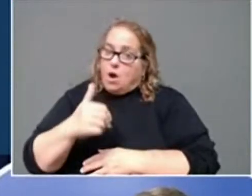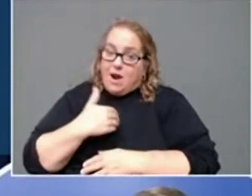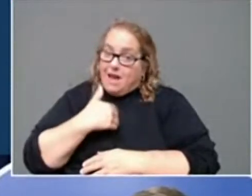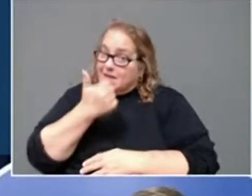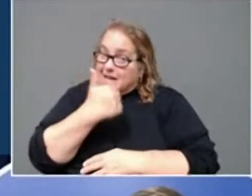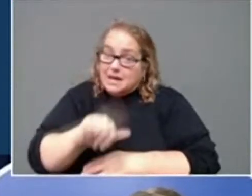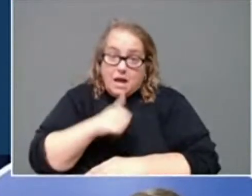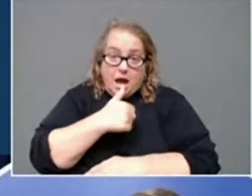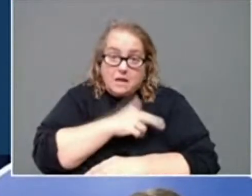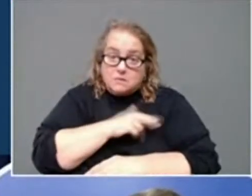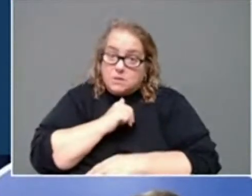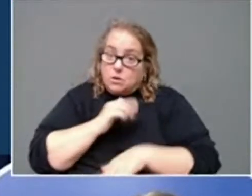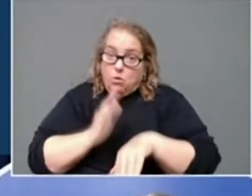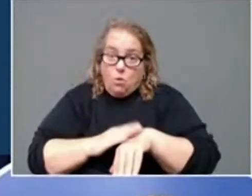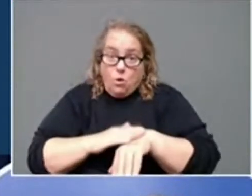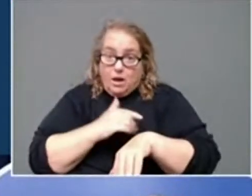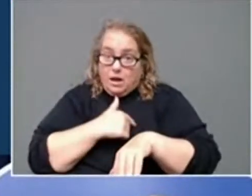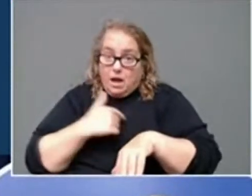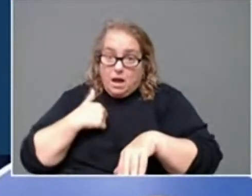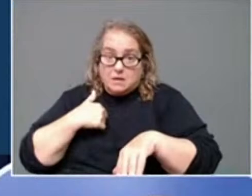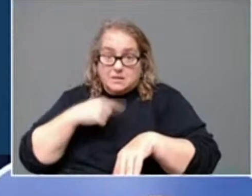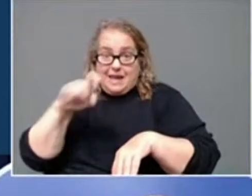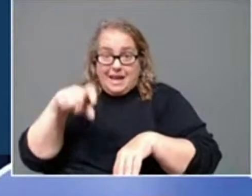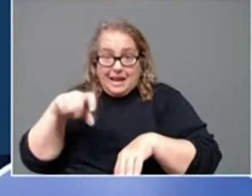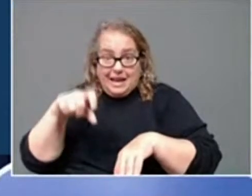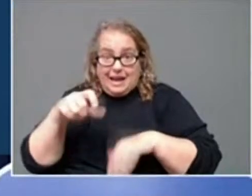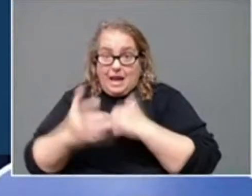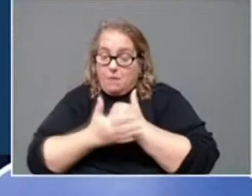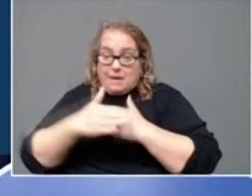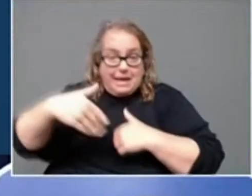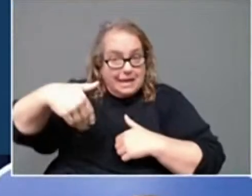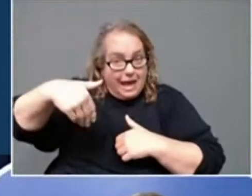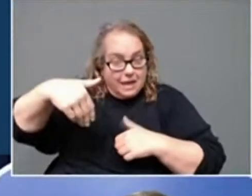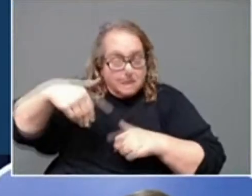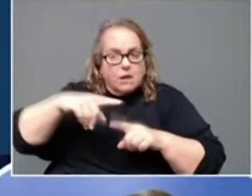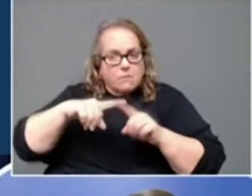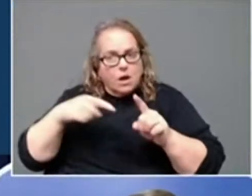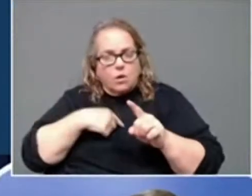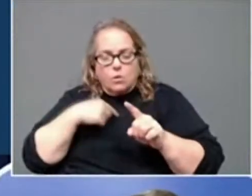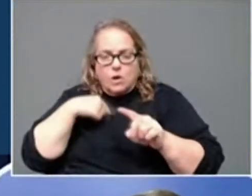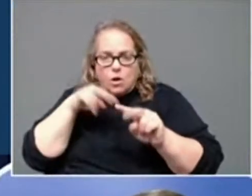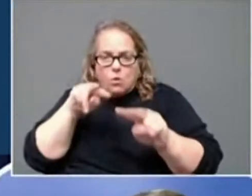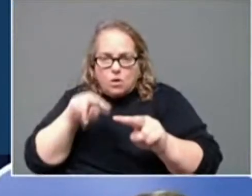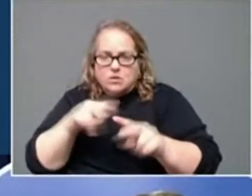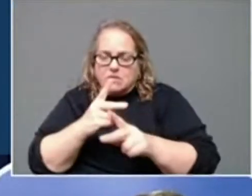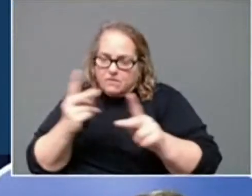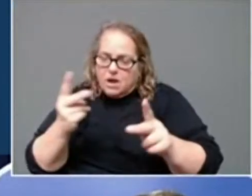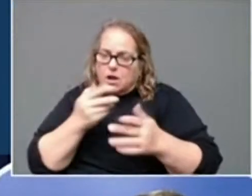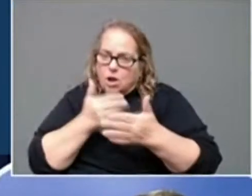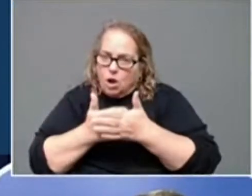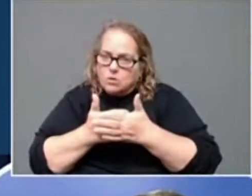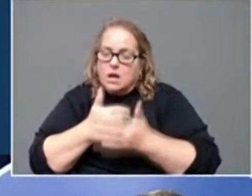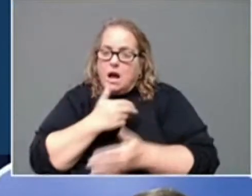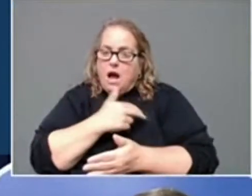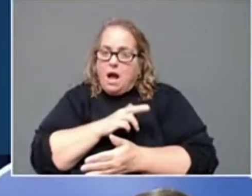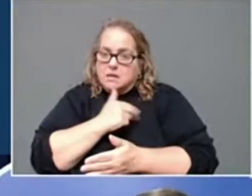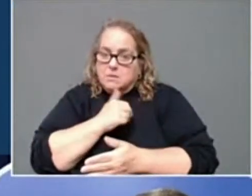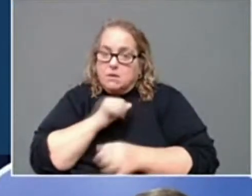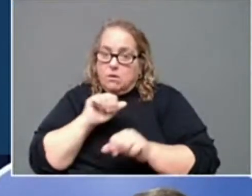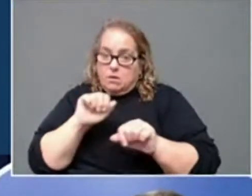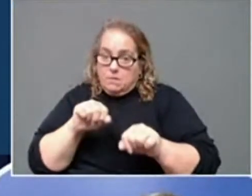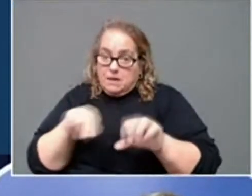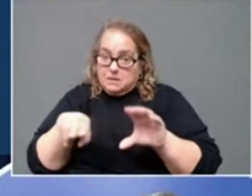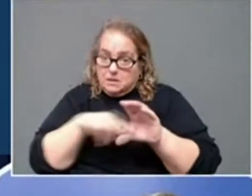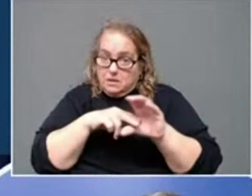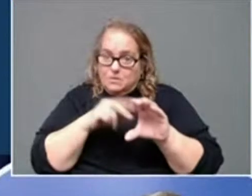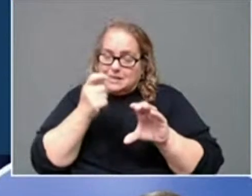this very, very closely. Our hospital capacity is now probably a little bit less than it was during the